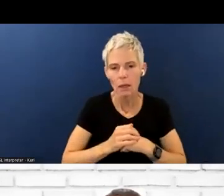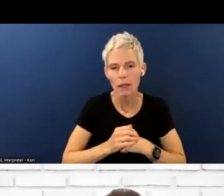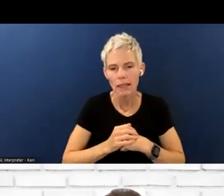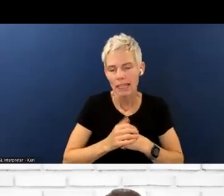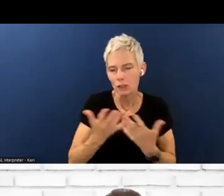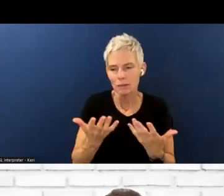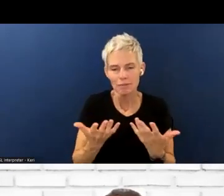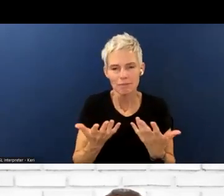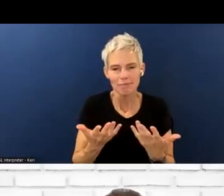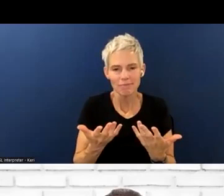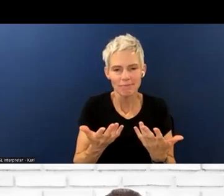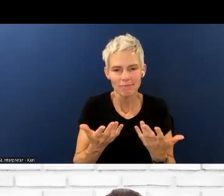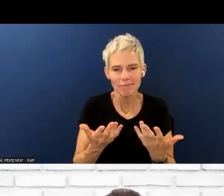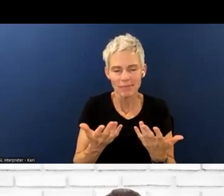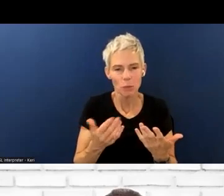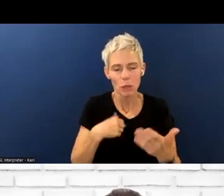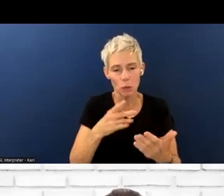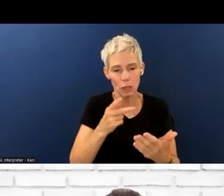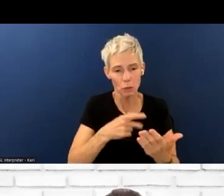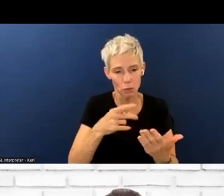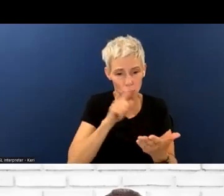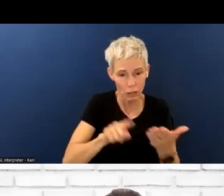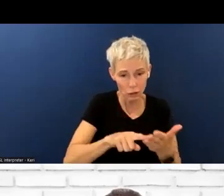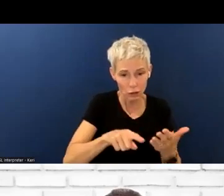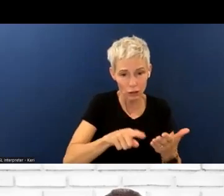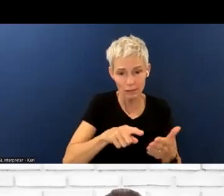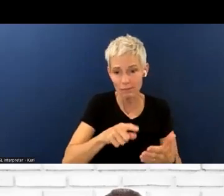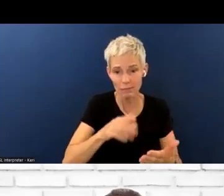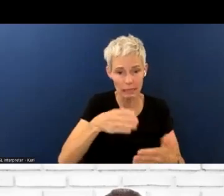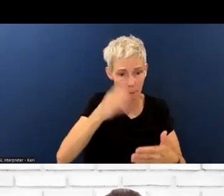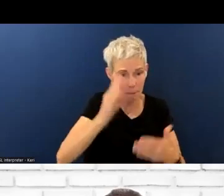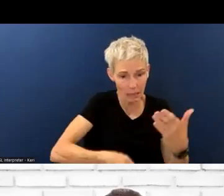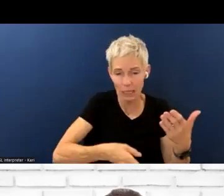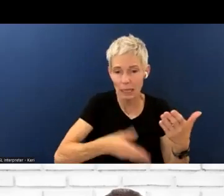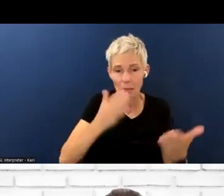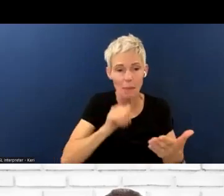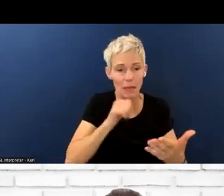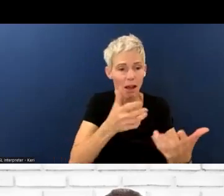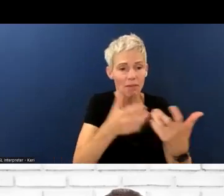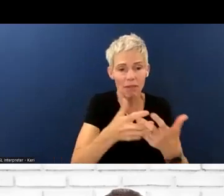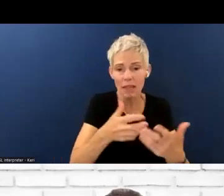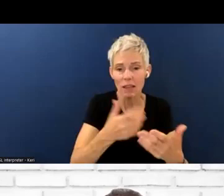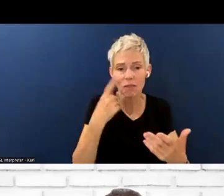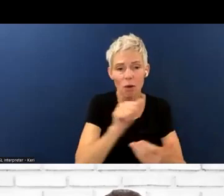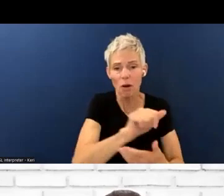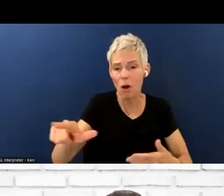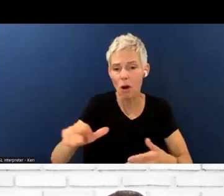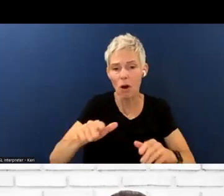of completing research in the vein that we did may not work for all these groups. And so to have actual